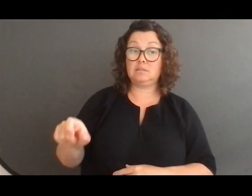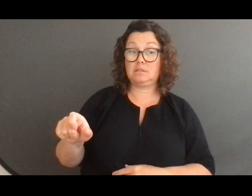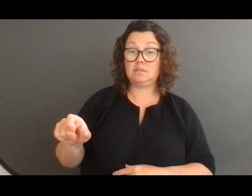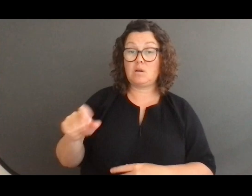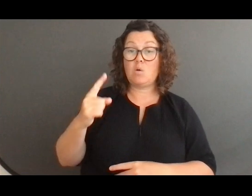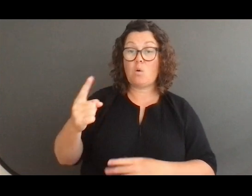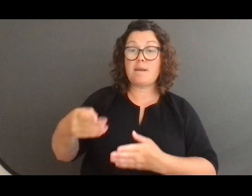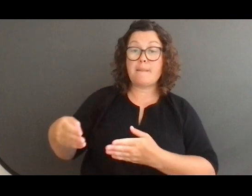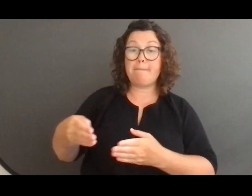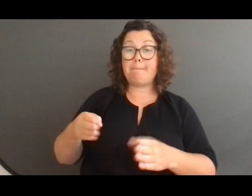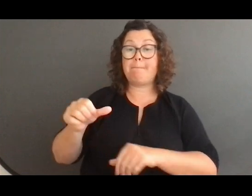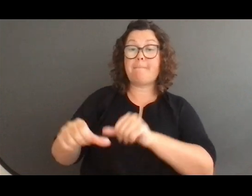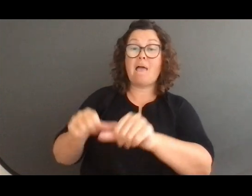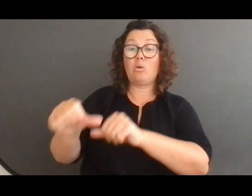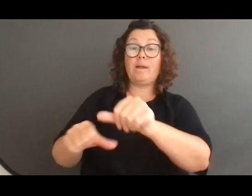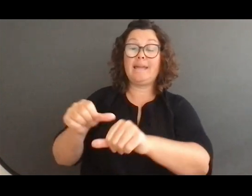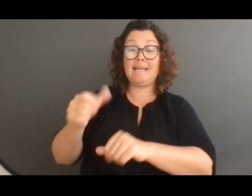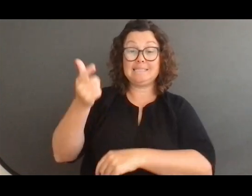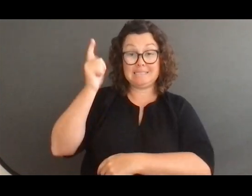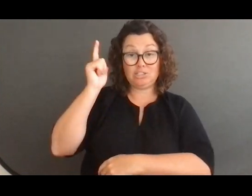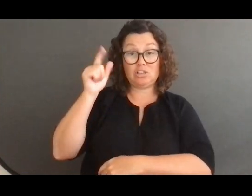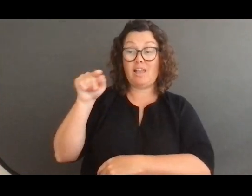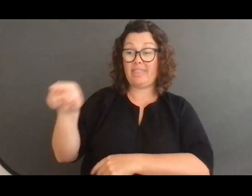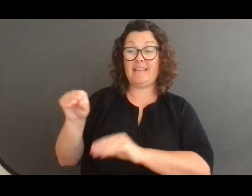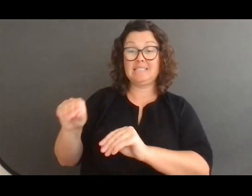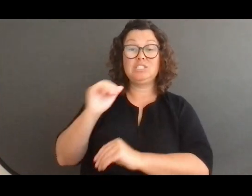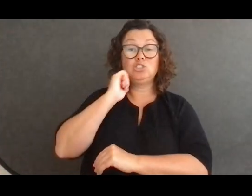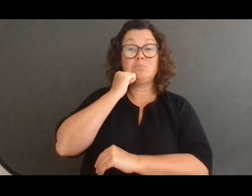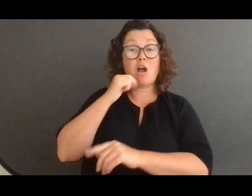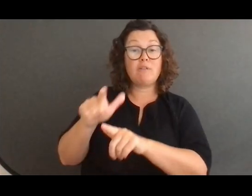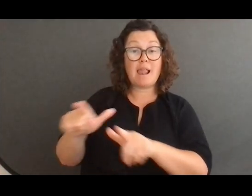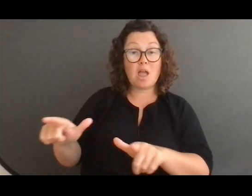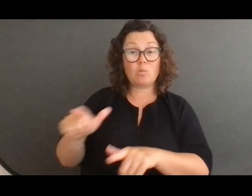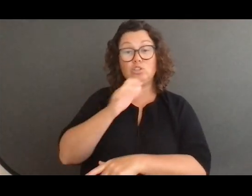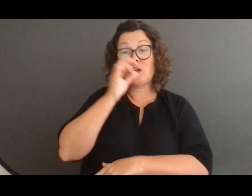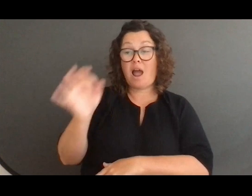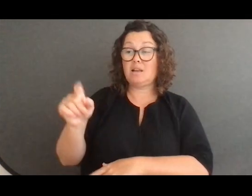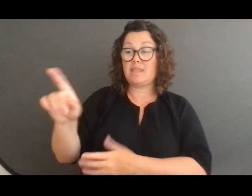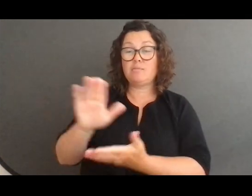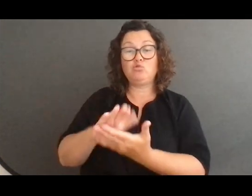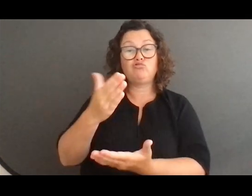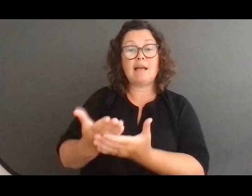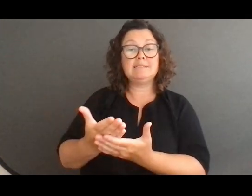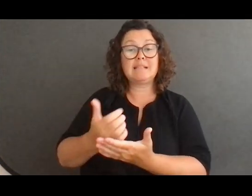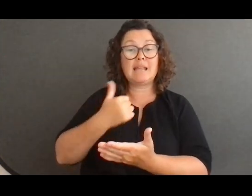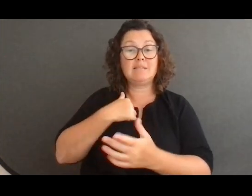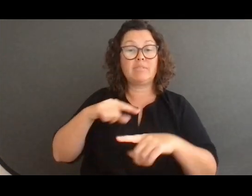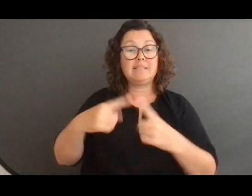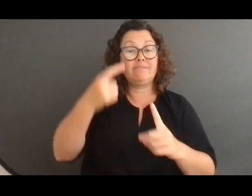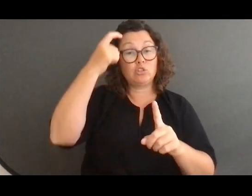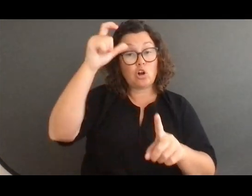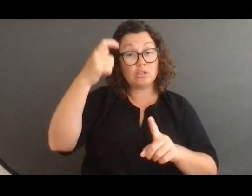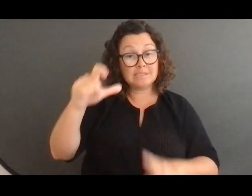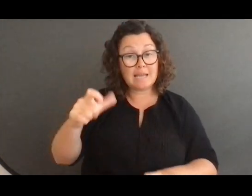actually teaches te reo, to kind of translate these concepts for her. So they sat down and they wrote a list of different possible translations. And